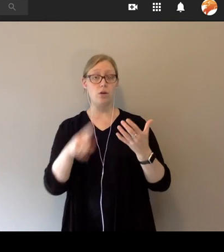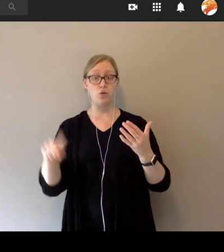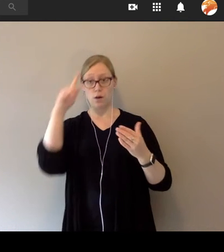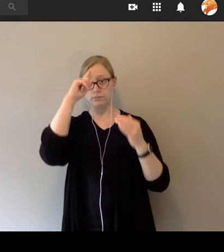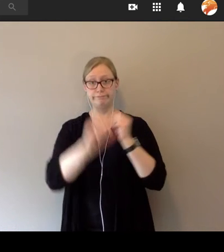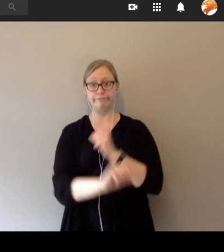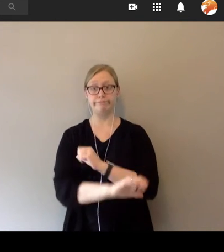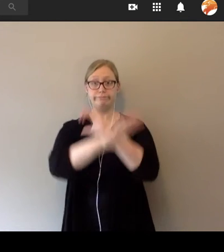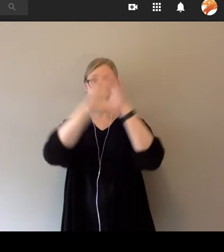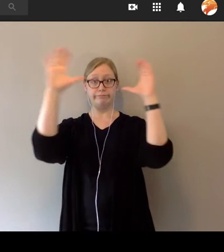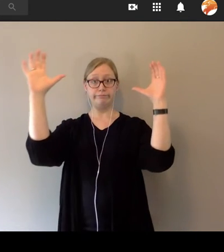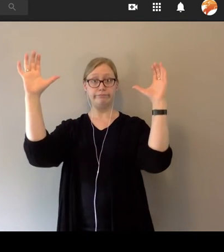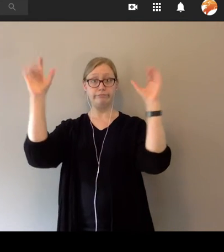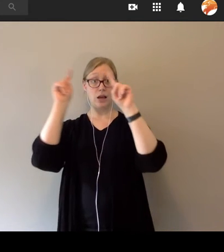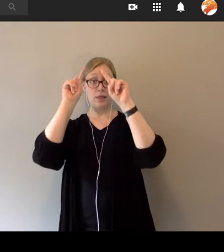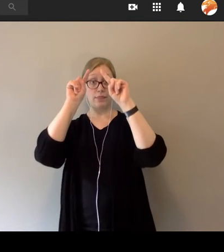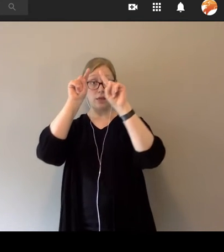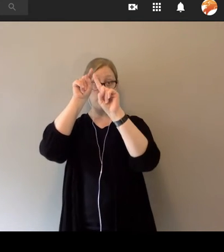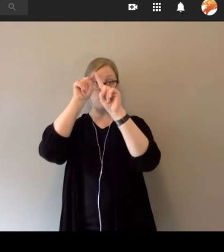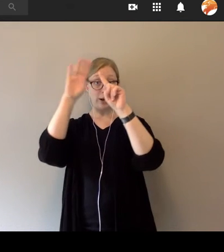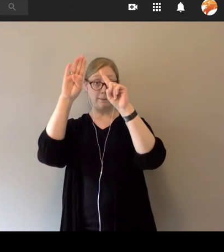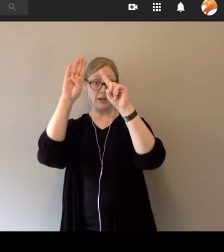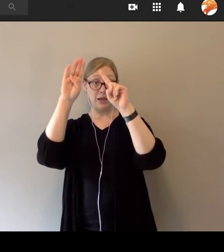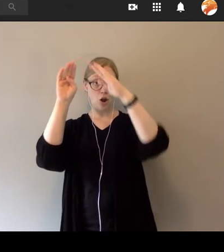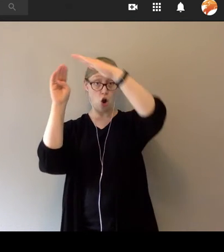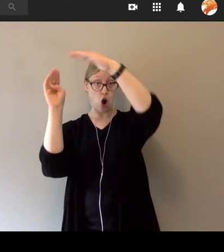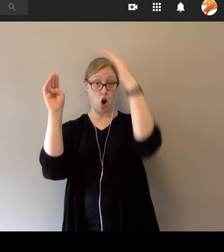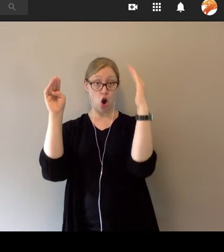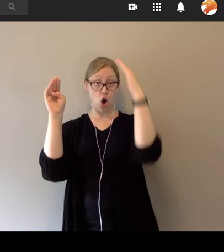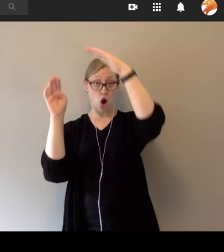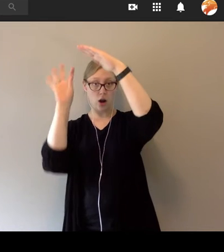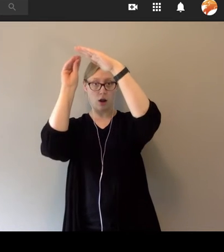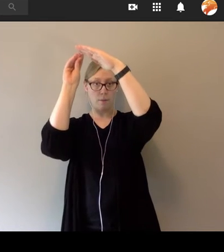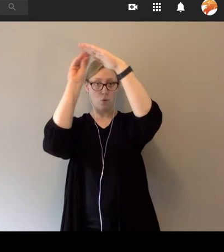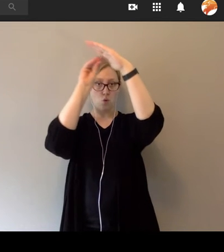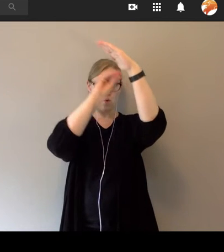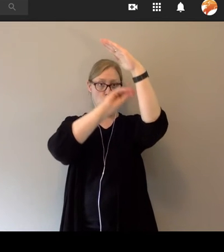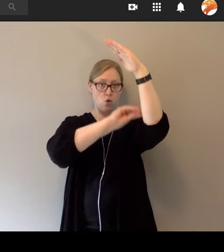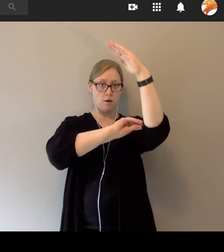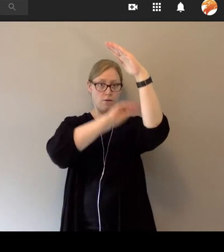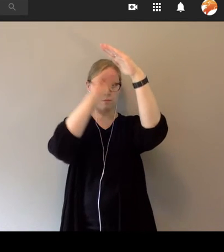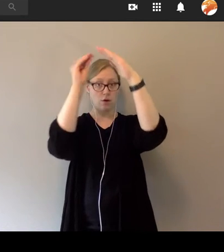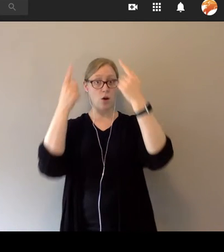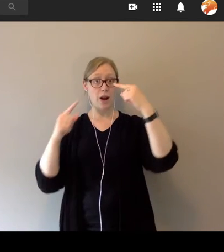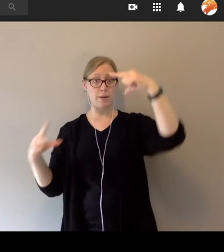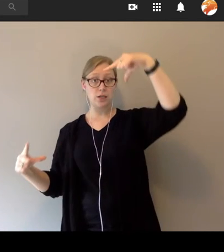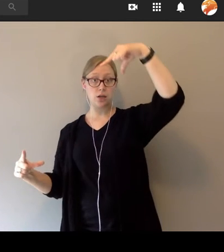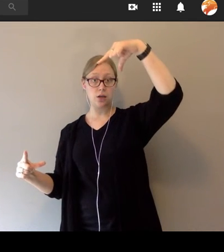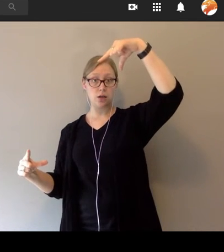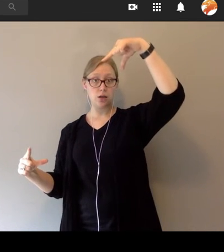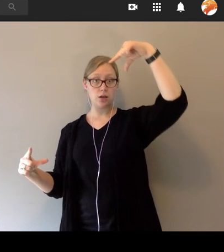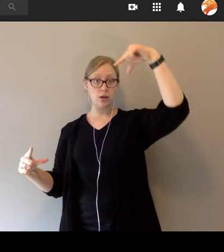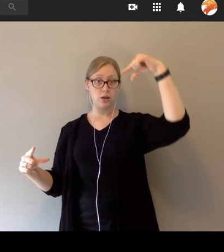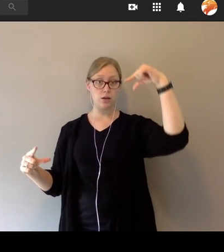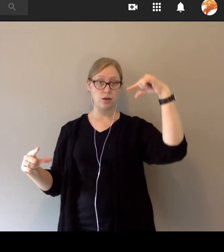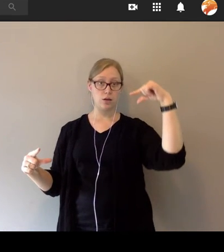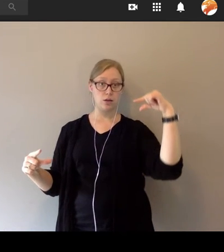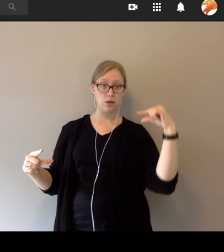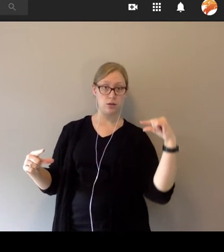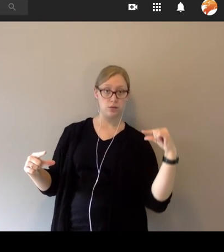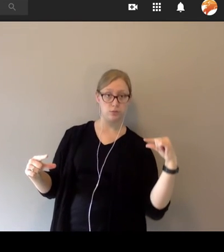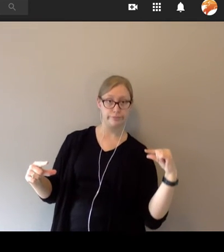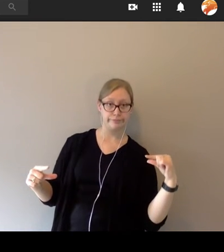this point B moving along the arc of this circle, and as it moves, it's going to change the shape of that triangle.